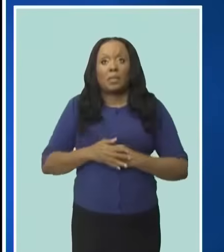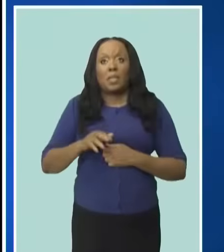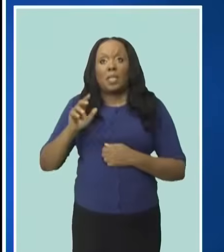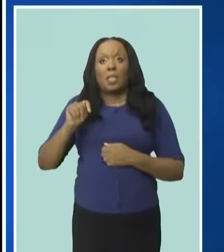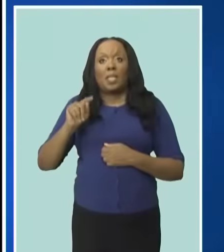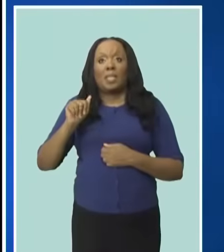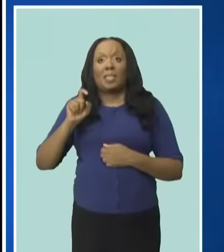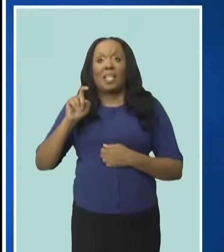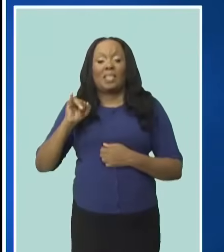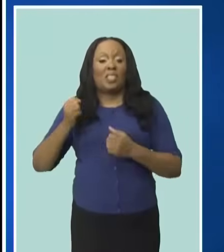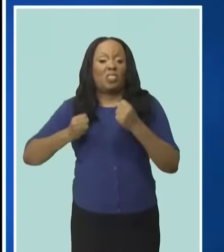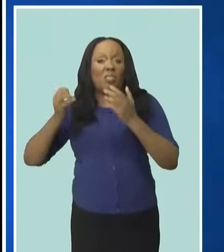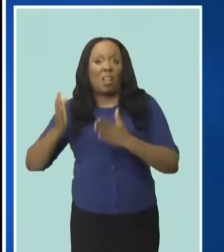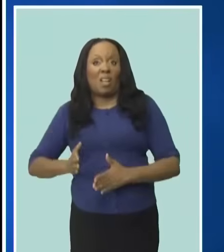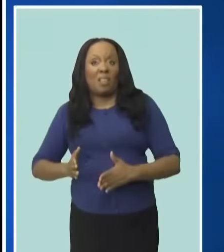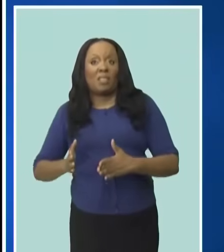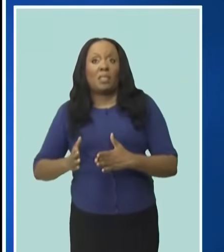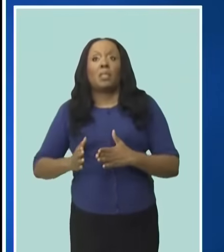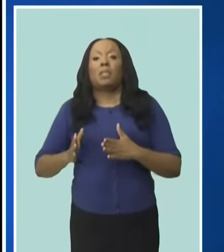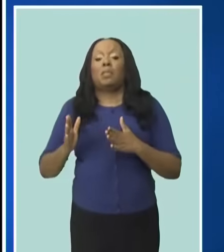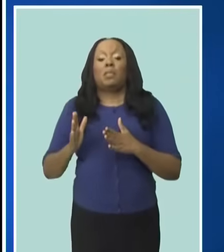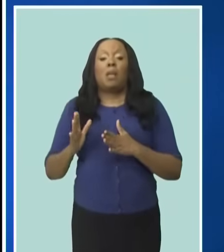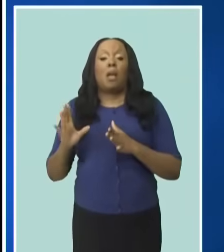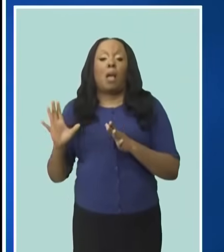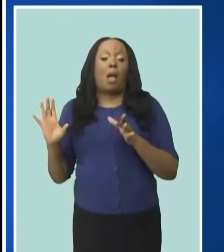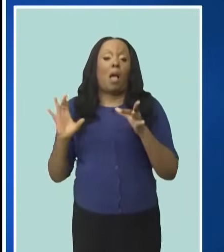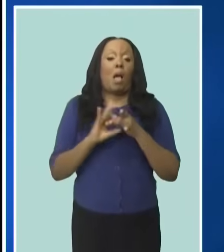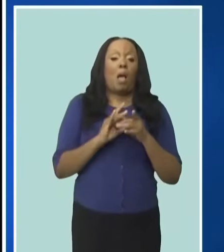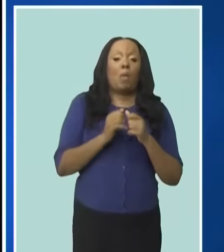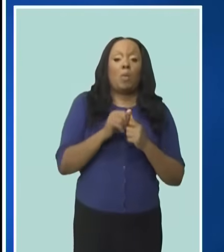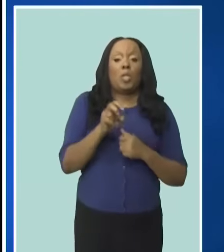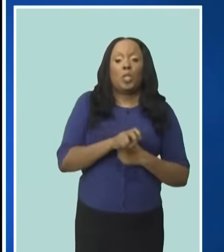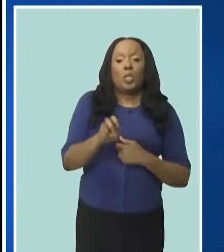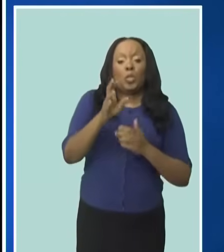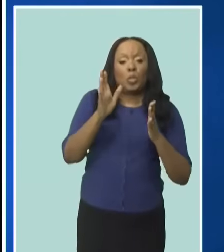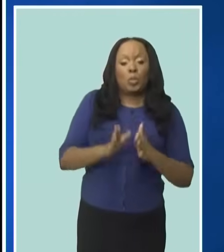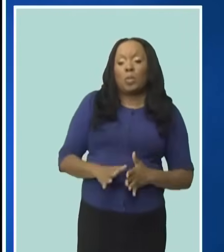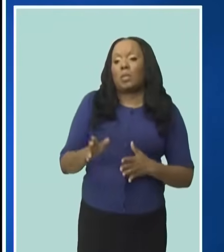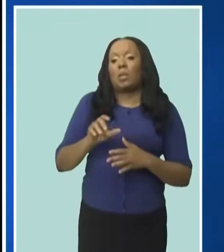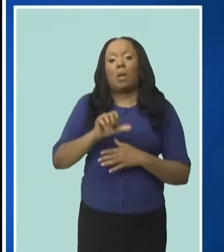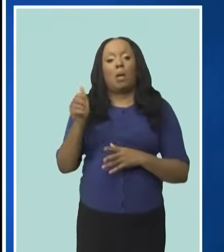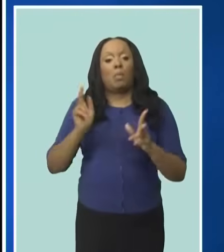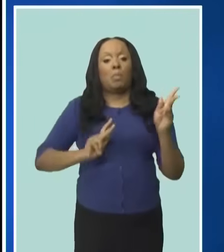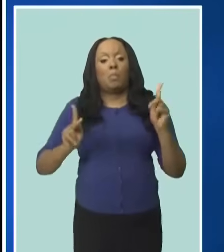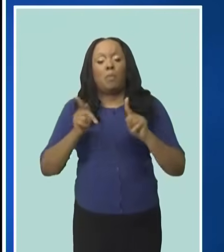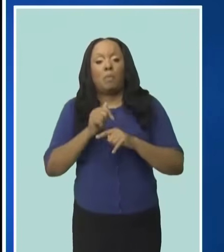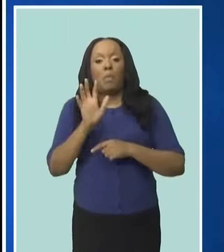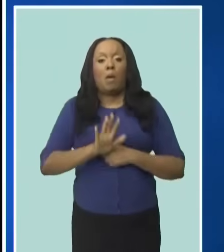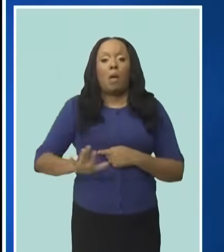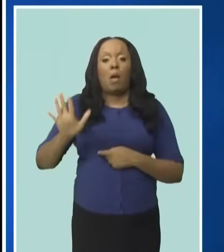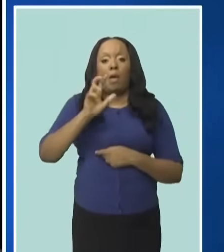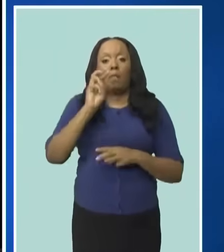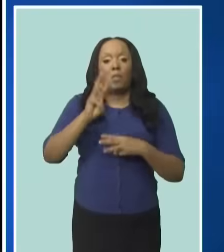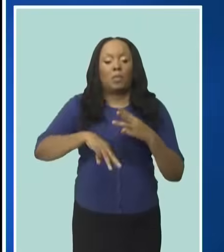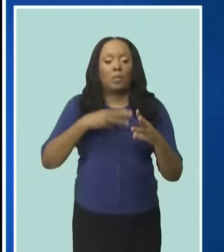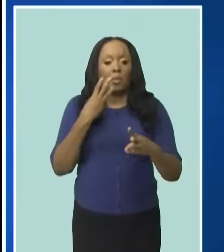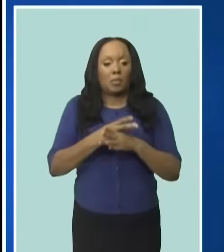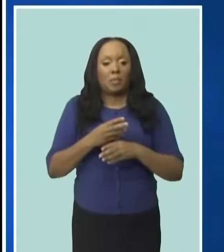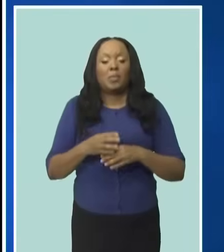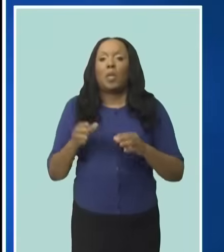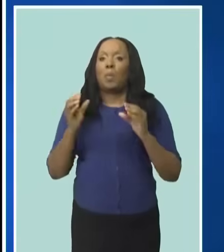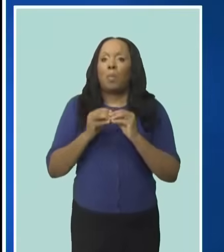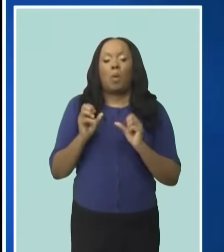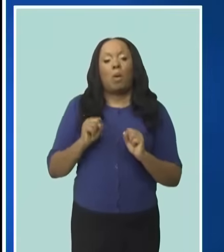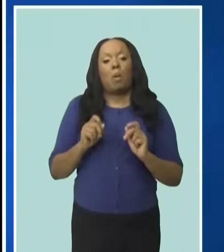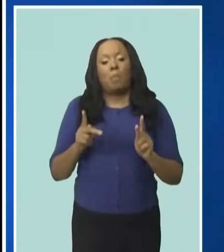new audiences, like tourists or, Uber users from across the world, we create more opportunities to grow their